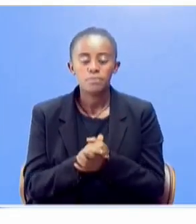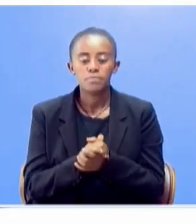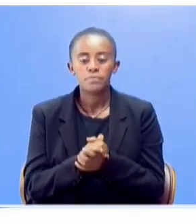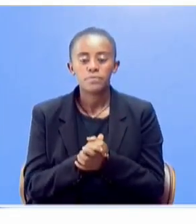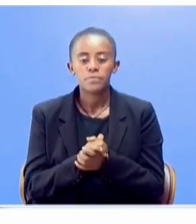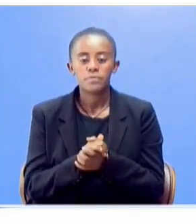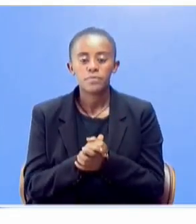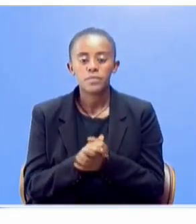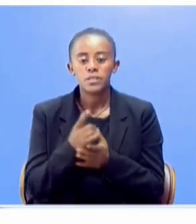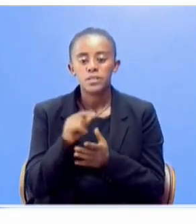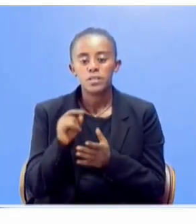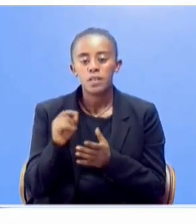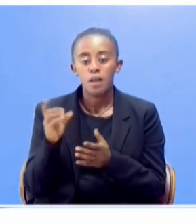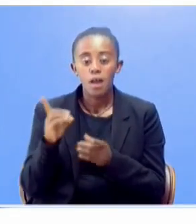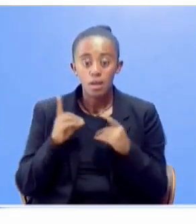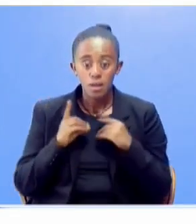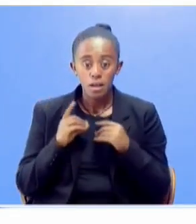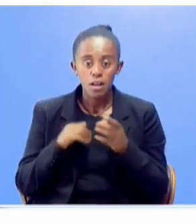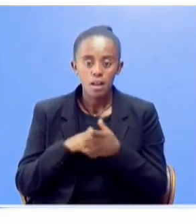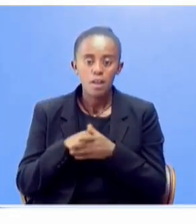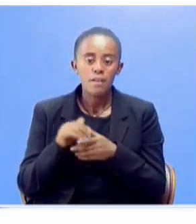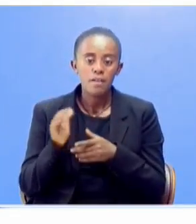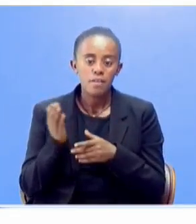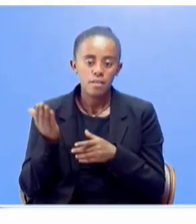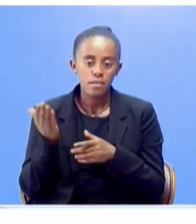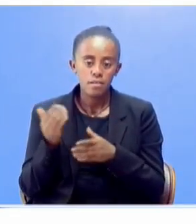had left the club. They hadn't,